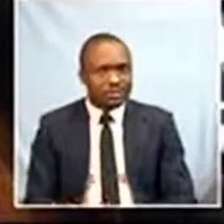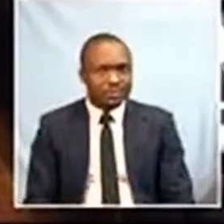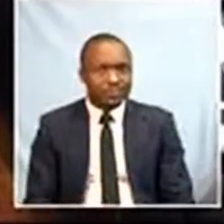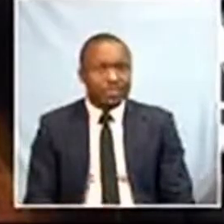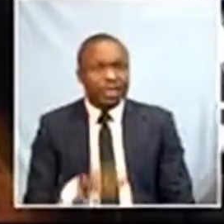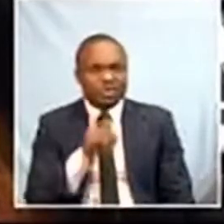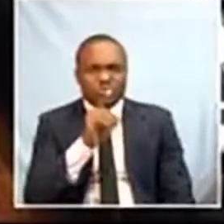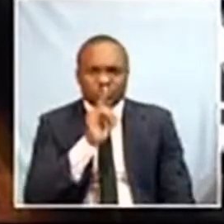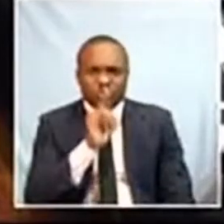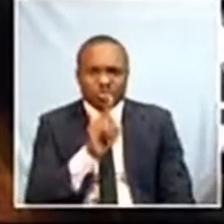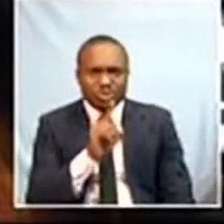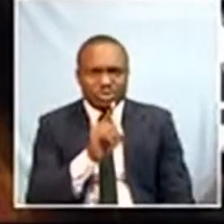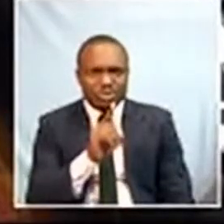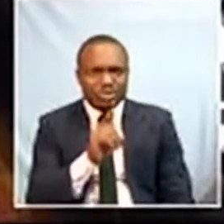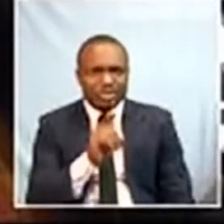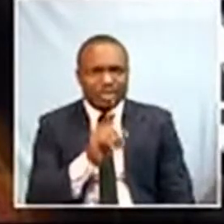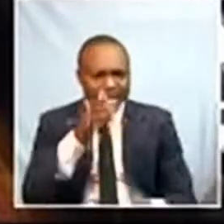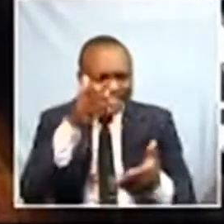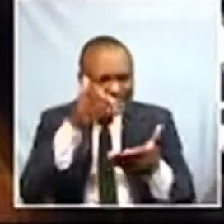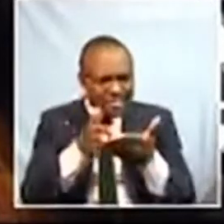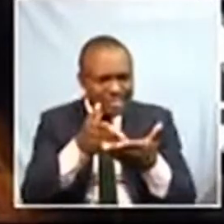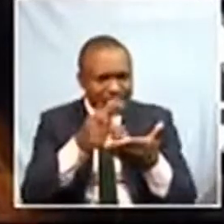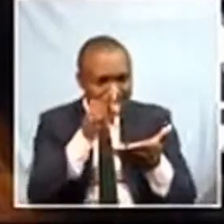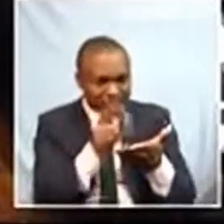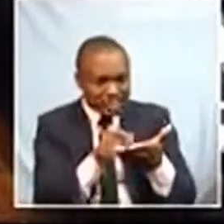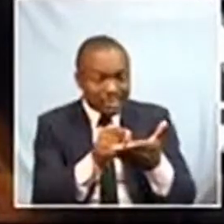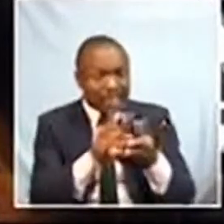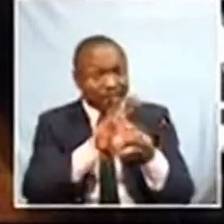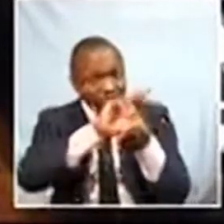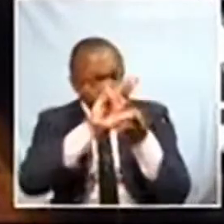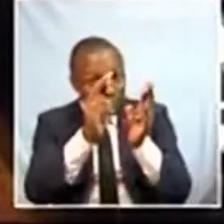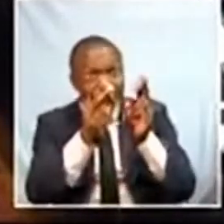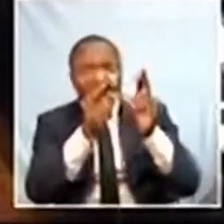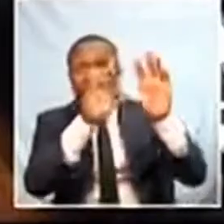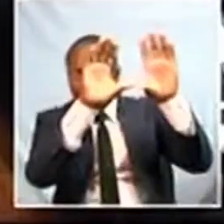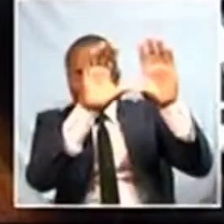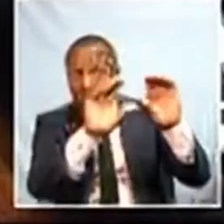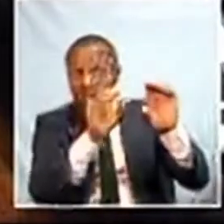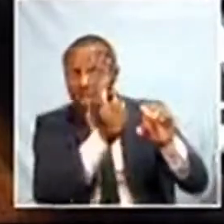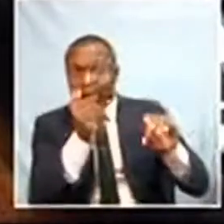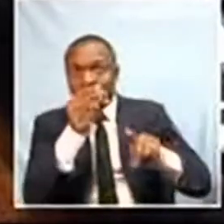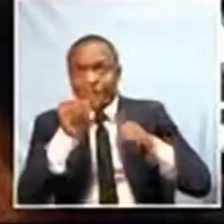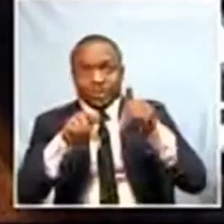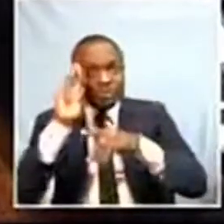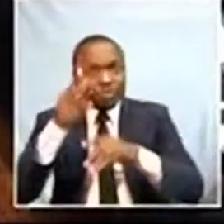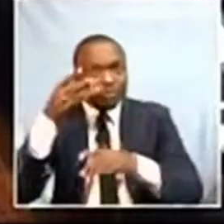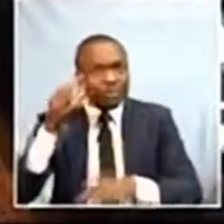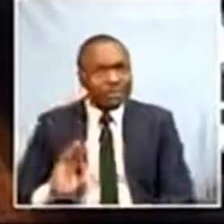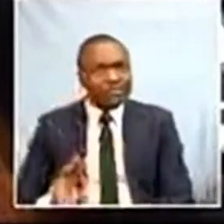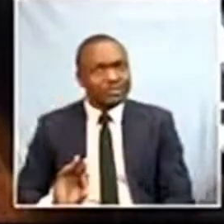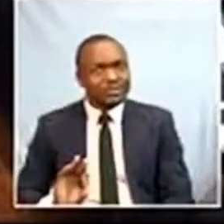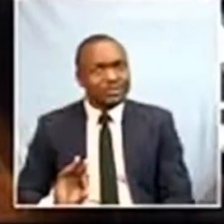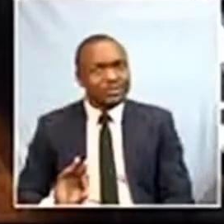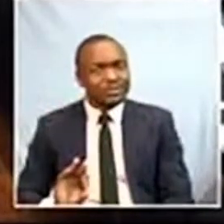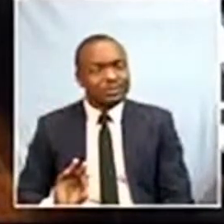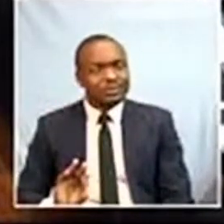Are you sure that from this revolving account, other people will be able to benefit?